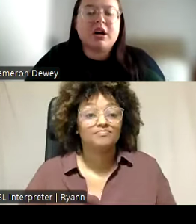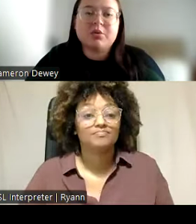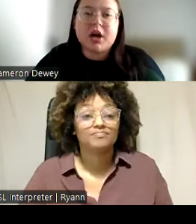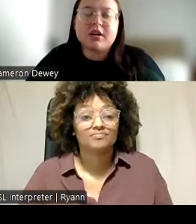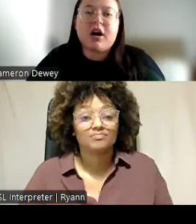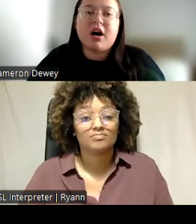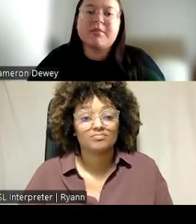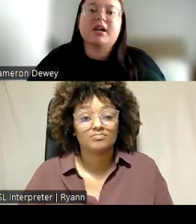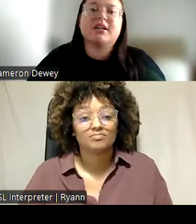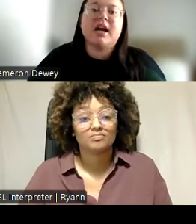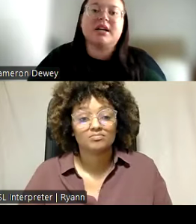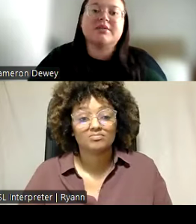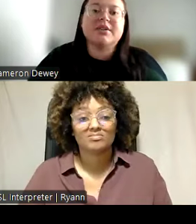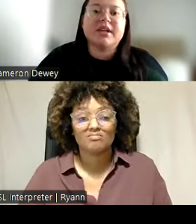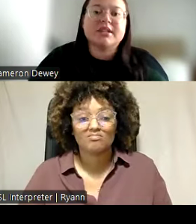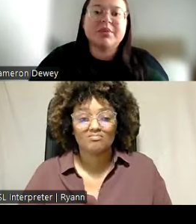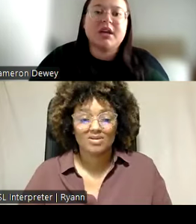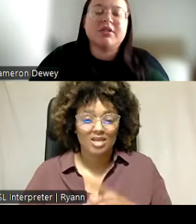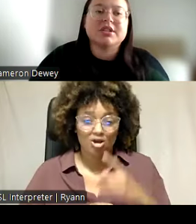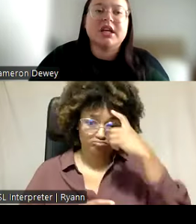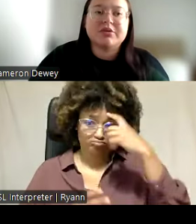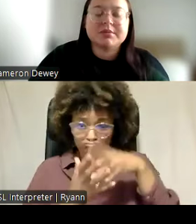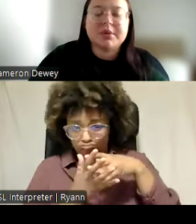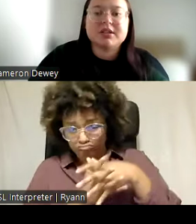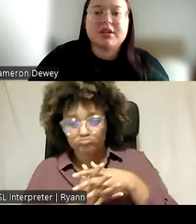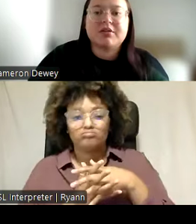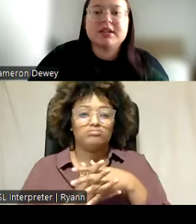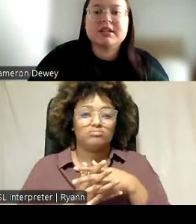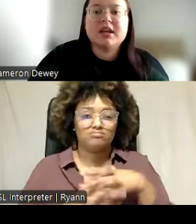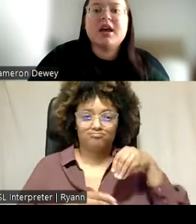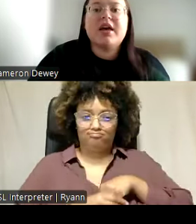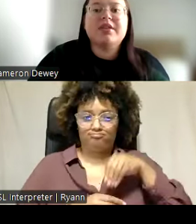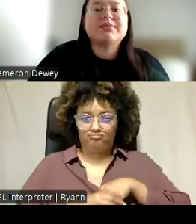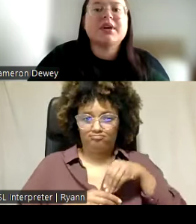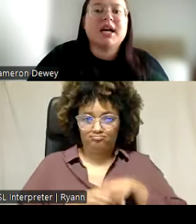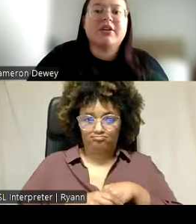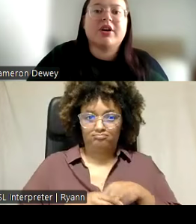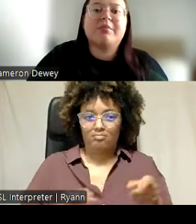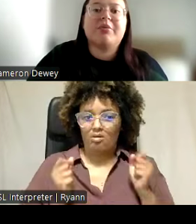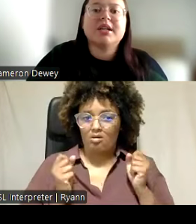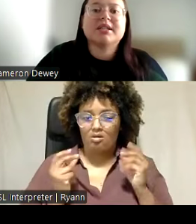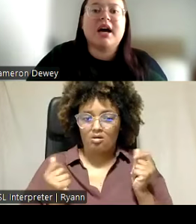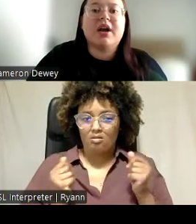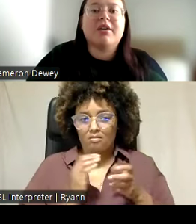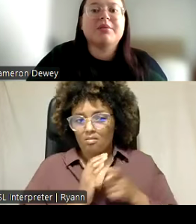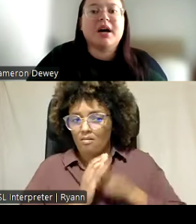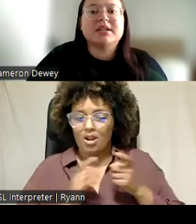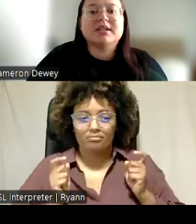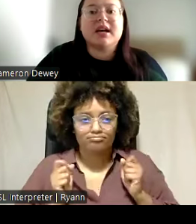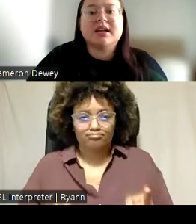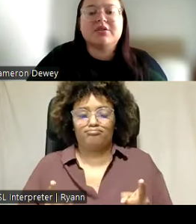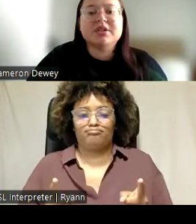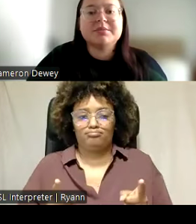innate, hardwired, automatically active defensive behaviors in response to threats. And this Venn diagram breaks down how the